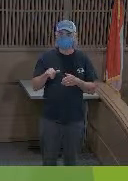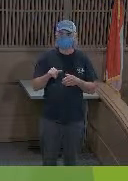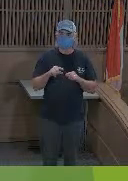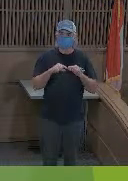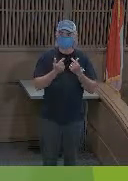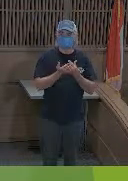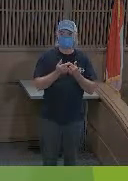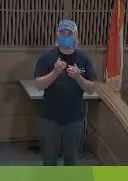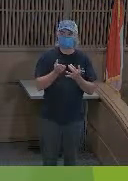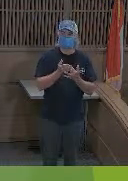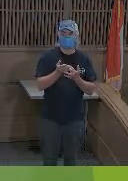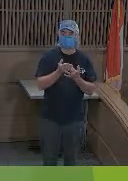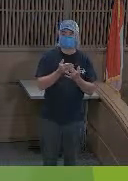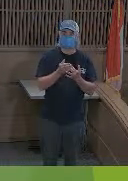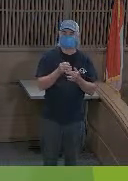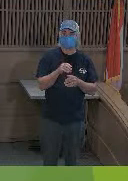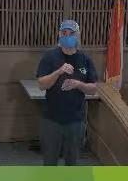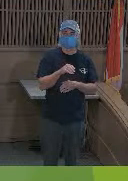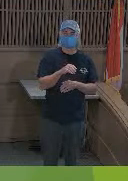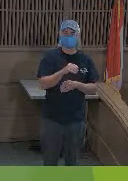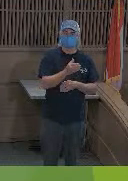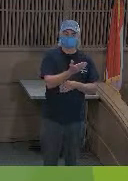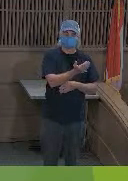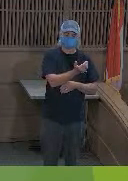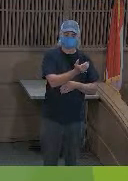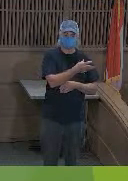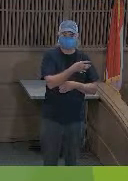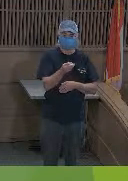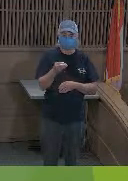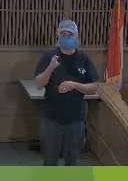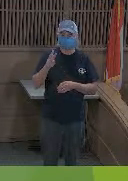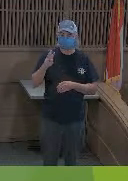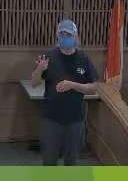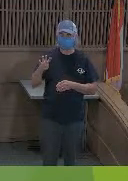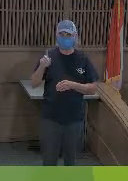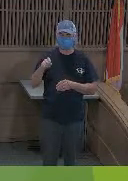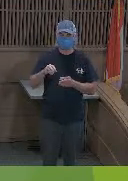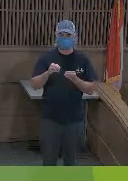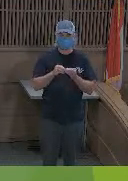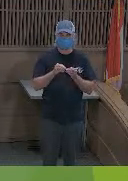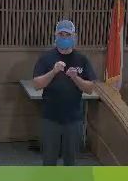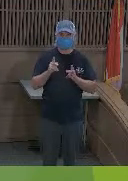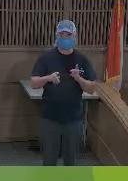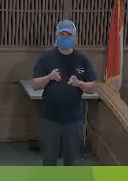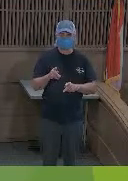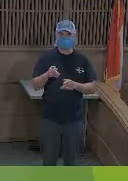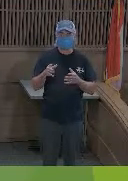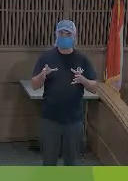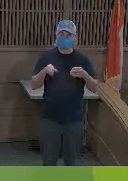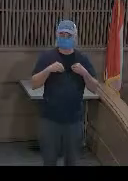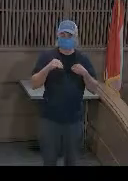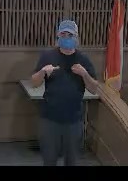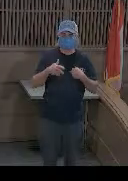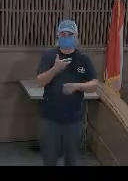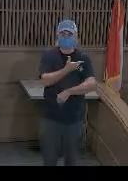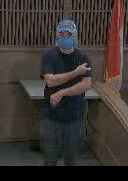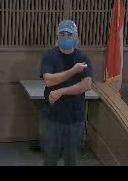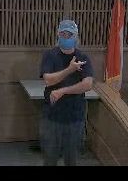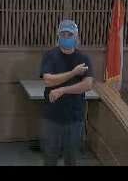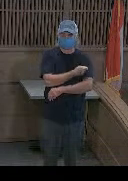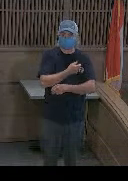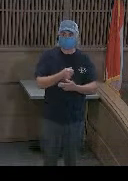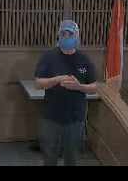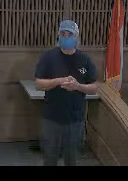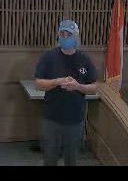between 15 and 64, we're going to have to get folks vaccinated. And I just want to, again, tell